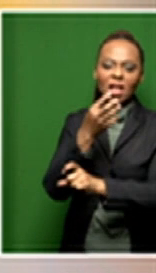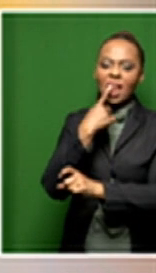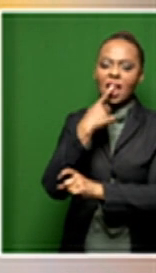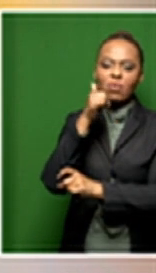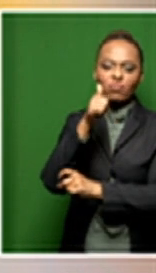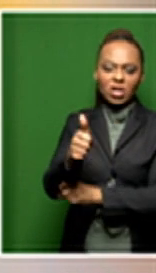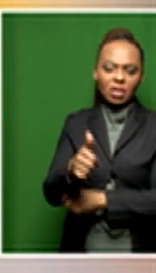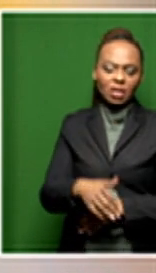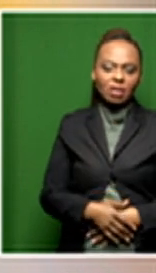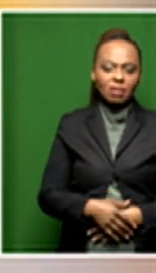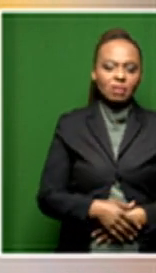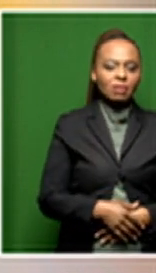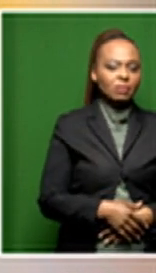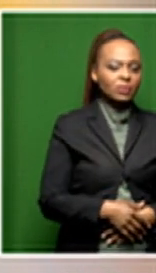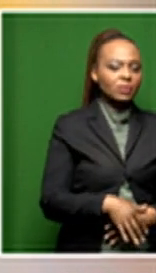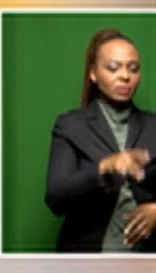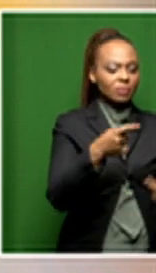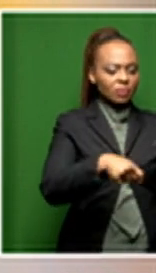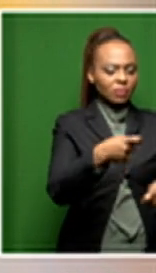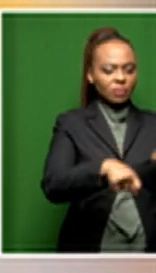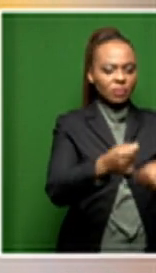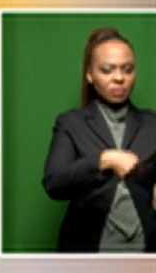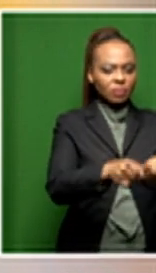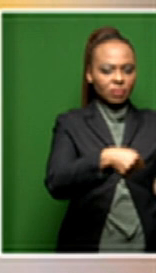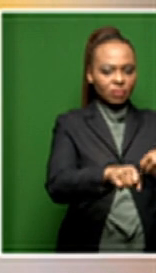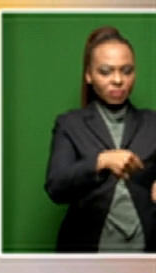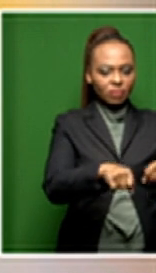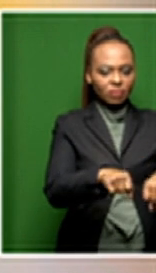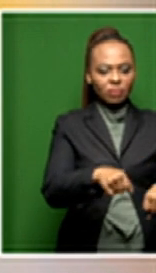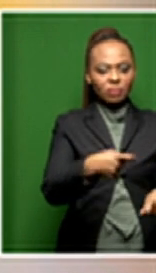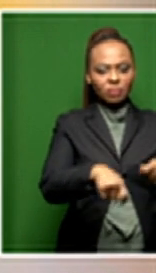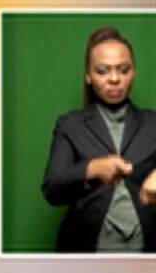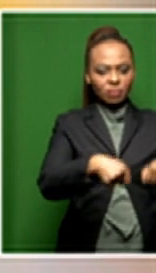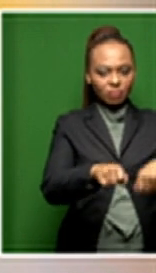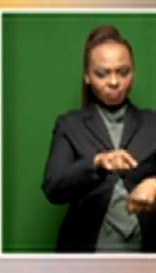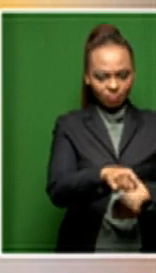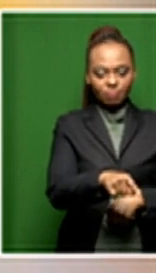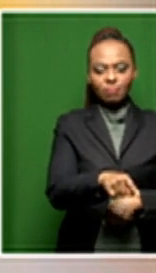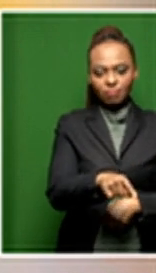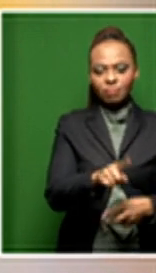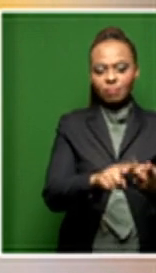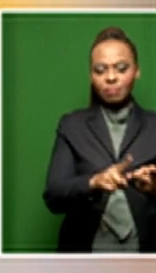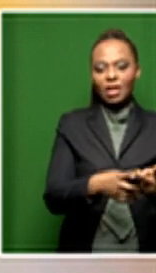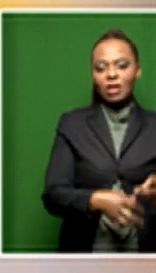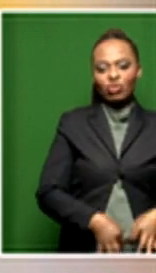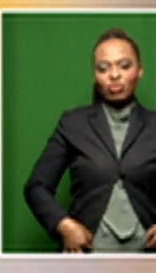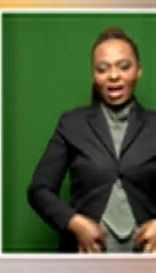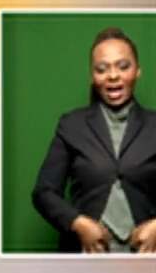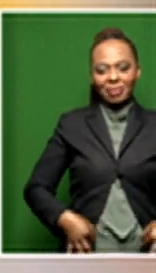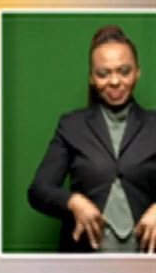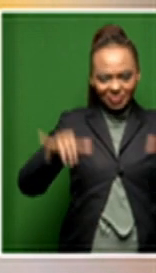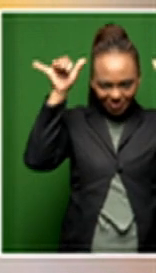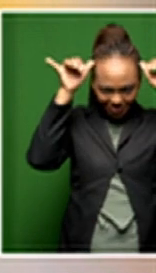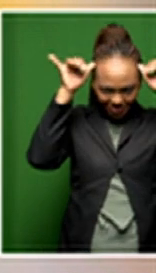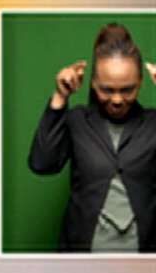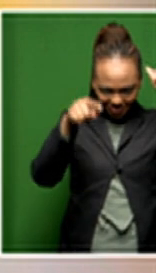Samp. Okay. That is I could eat samp every day. With samp what? And tripe. Samp and tripe, okay. Yes. What's